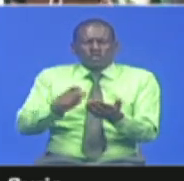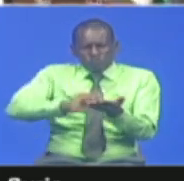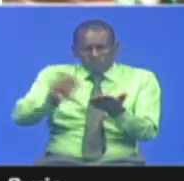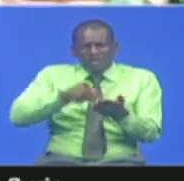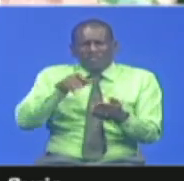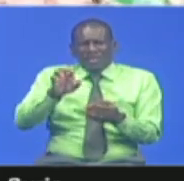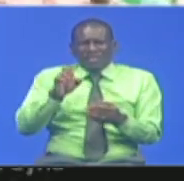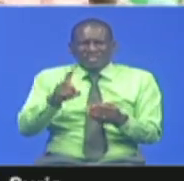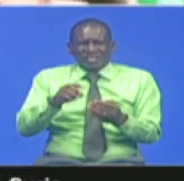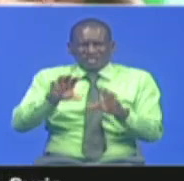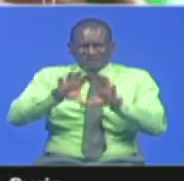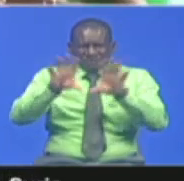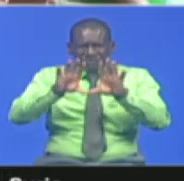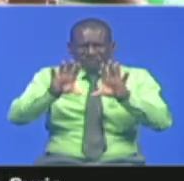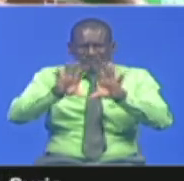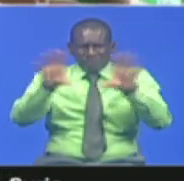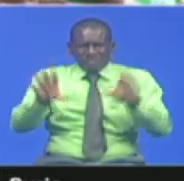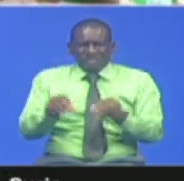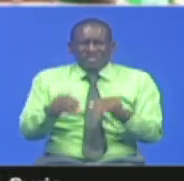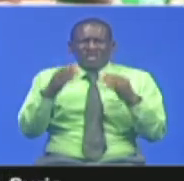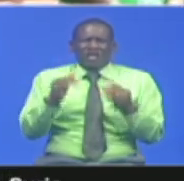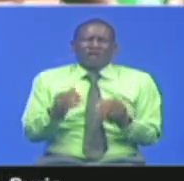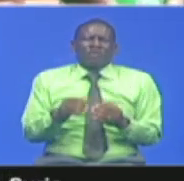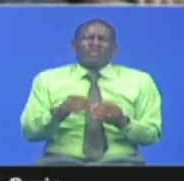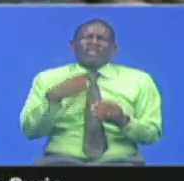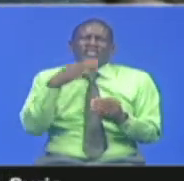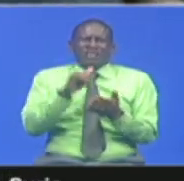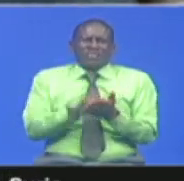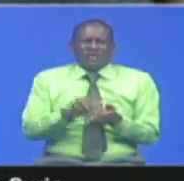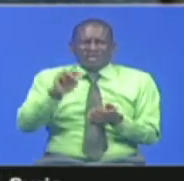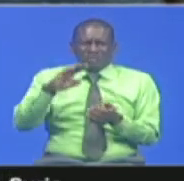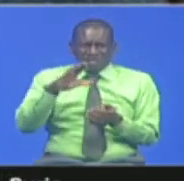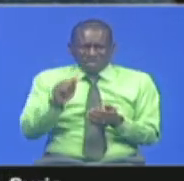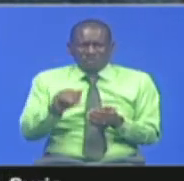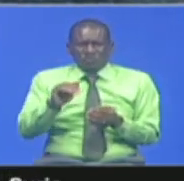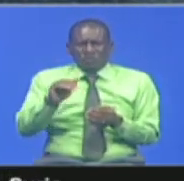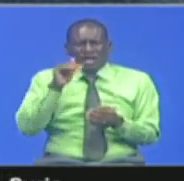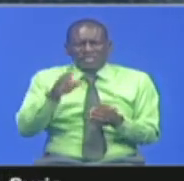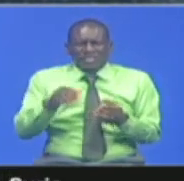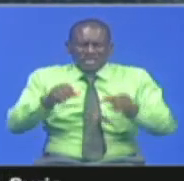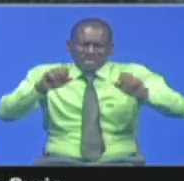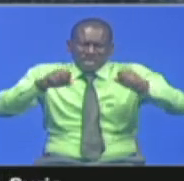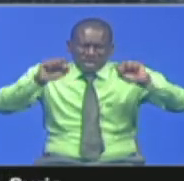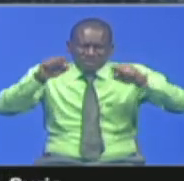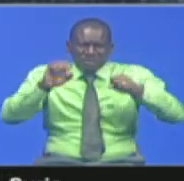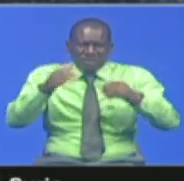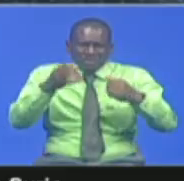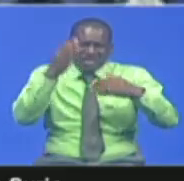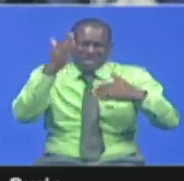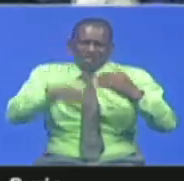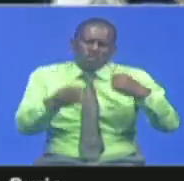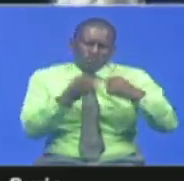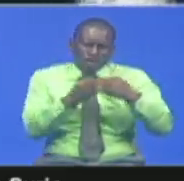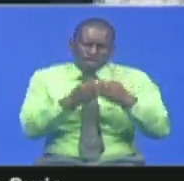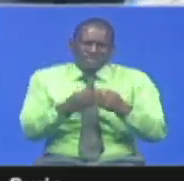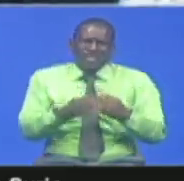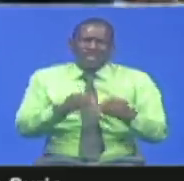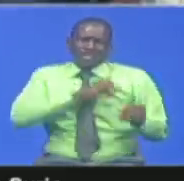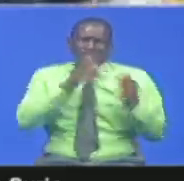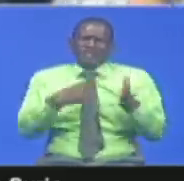then say his administration will seek the dissolution of the assembly, and by the end of August, the governor said he had